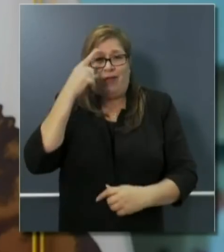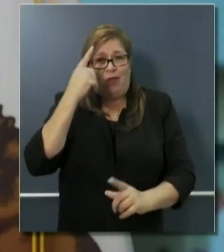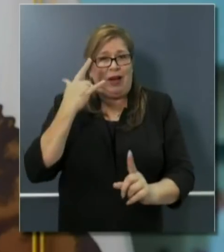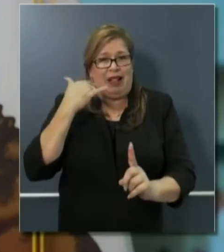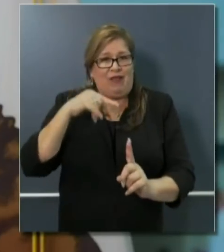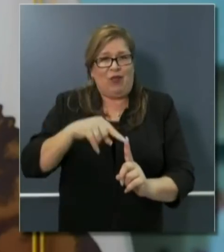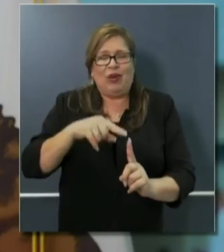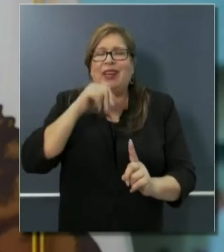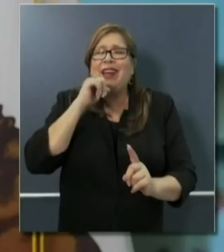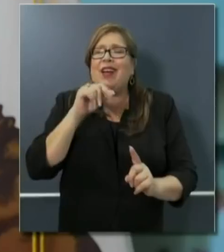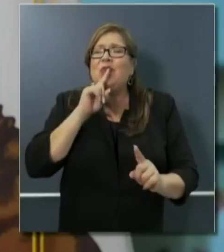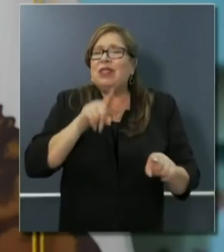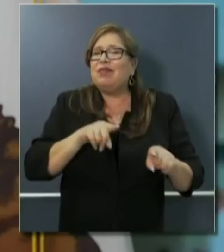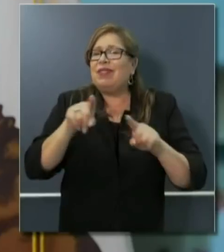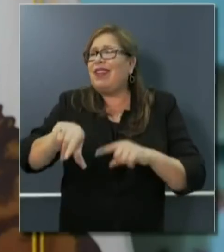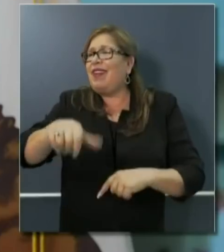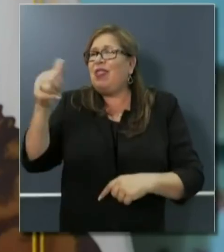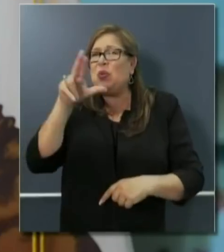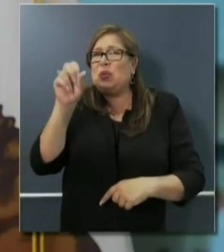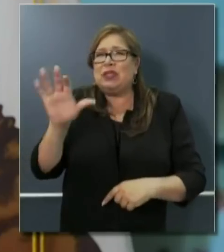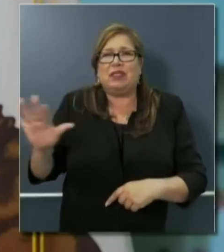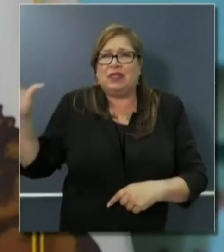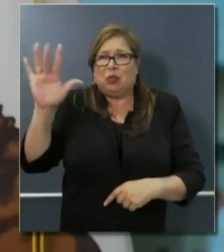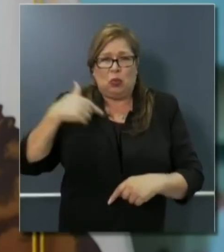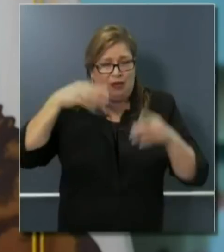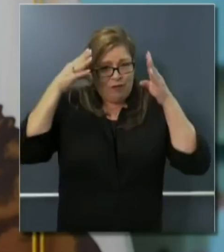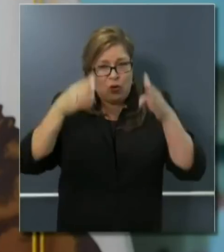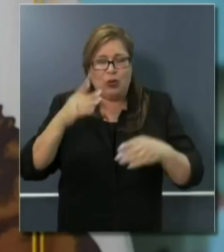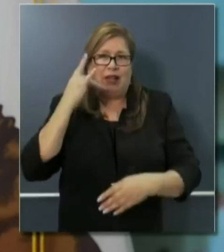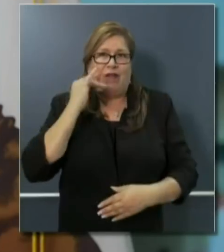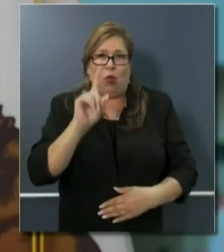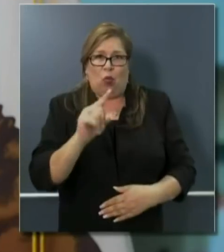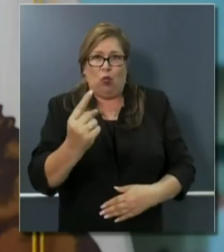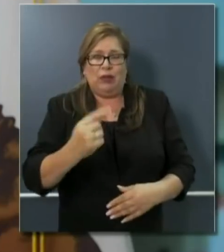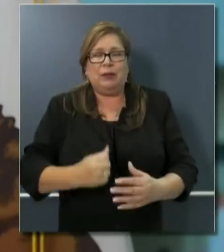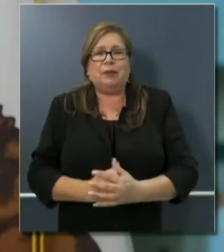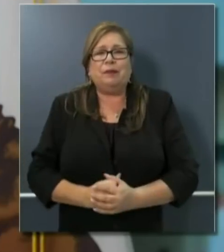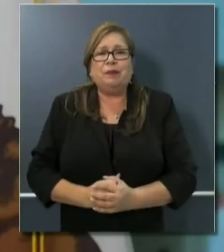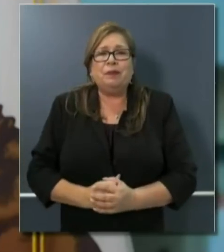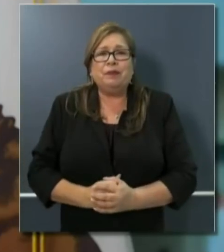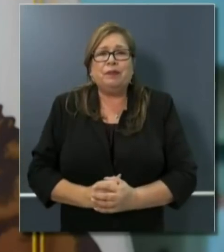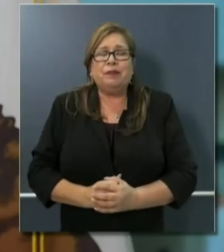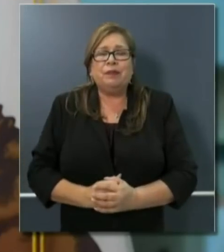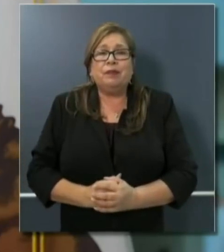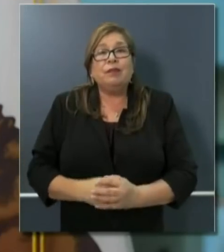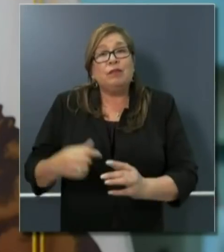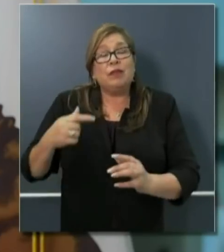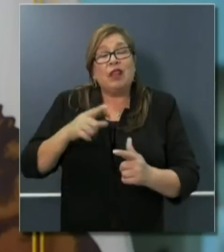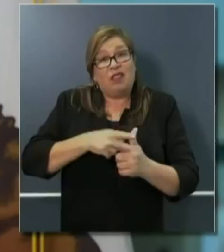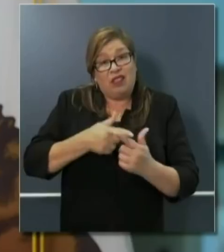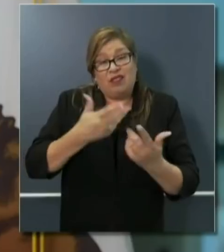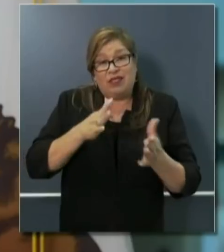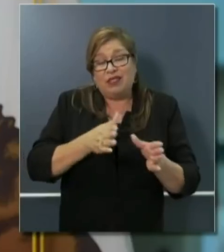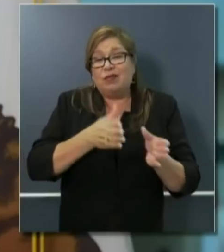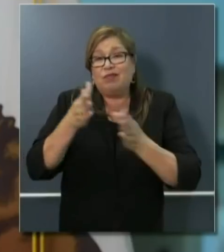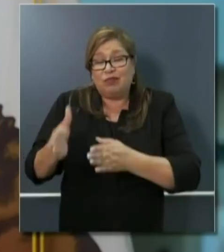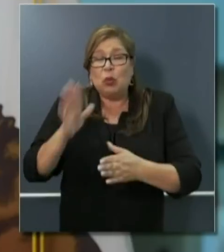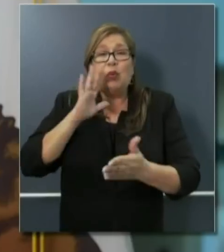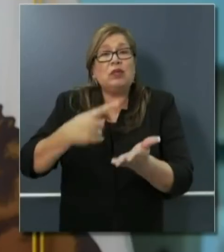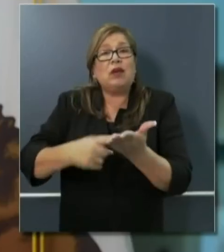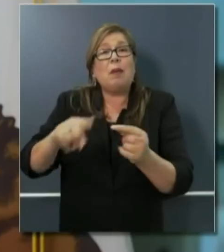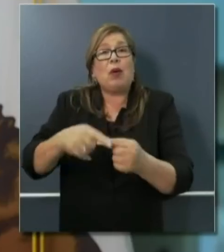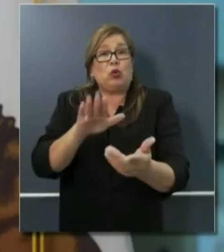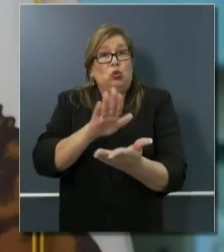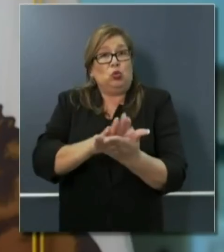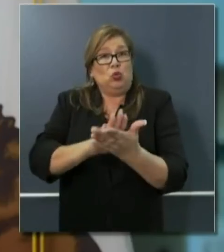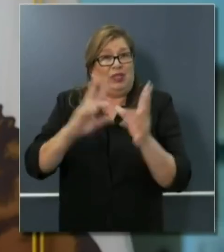with other parts of the country. We'll then talk about the issues of schools. As a parent, that's top of my agenda and top of